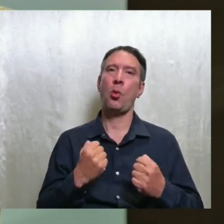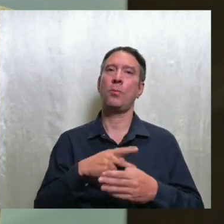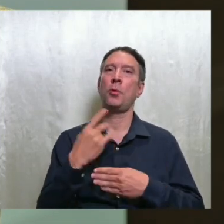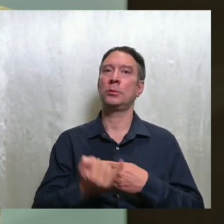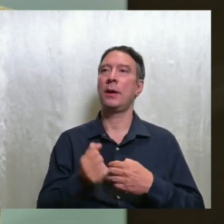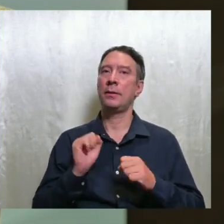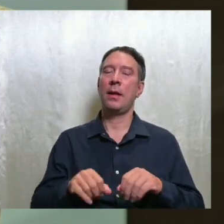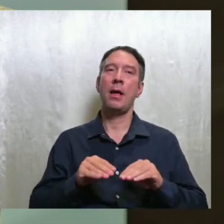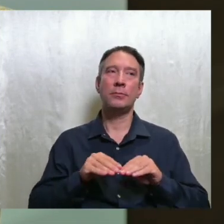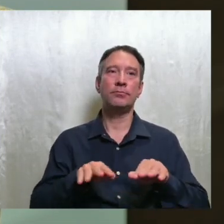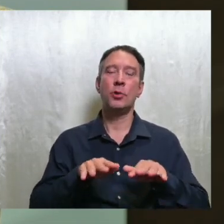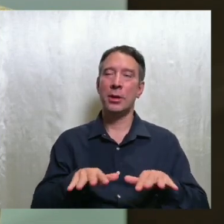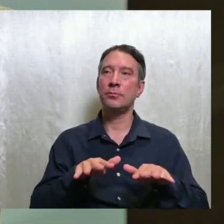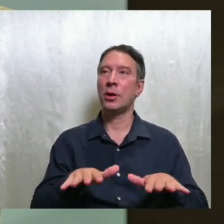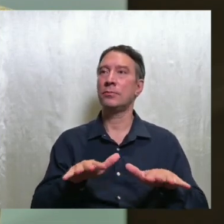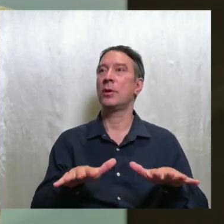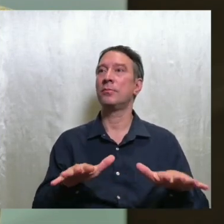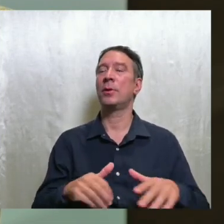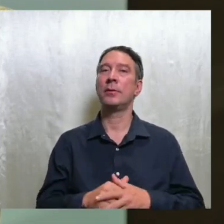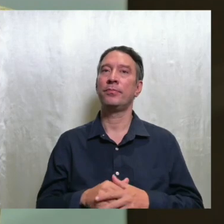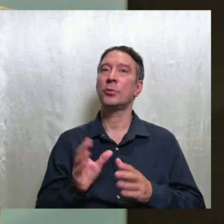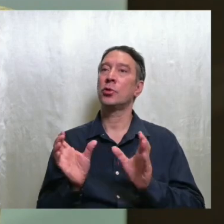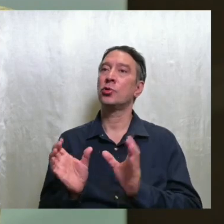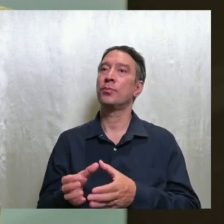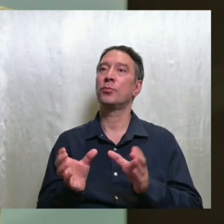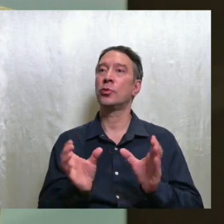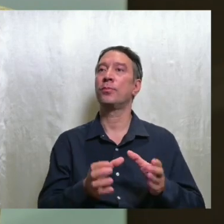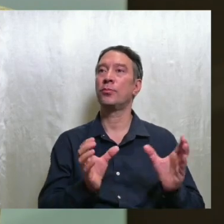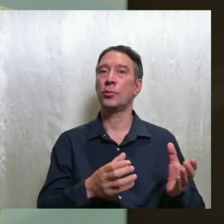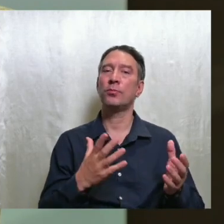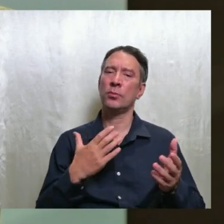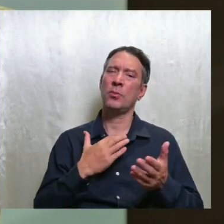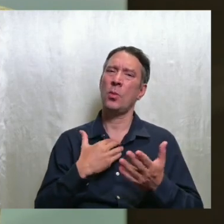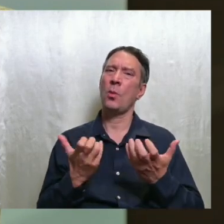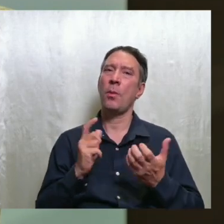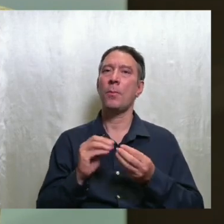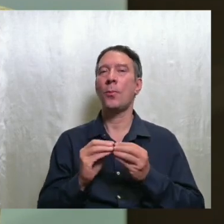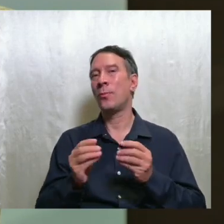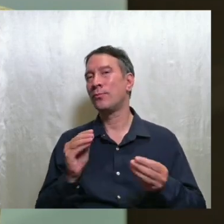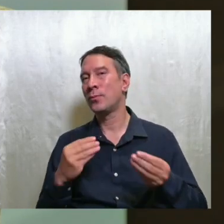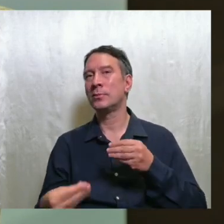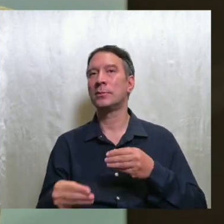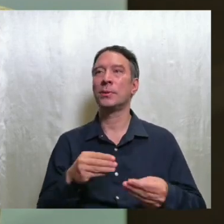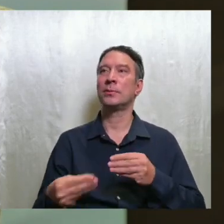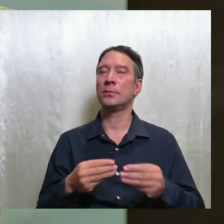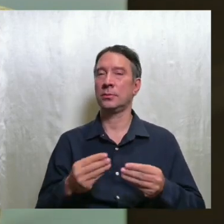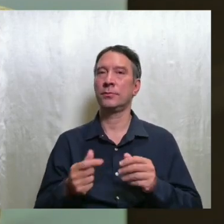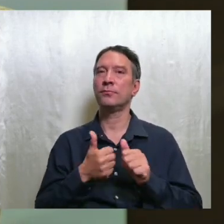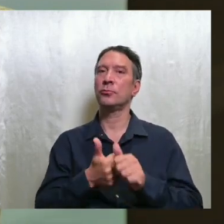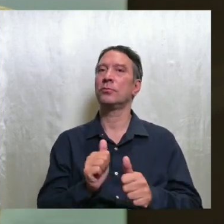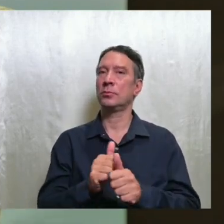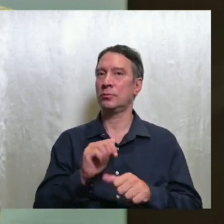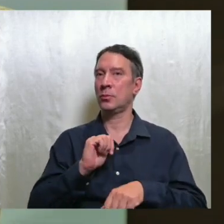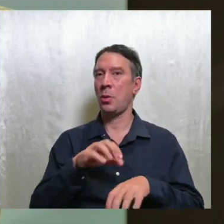flexible because it provides the foundational level skills that you might need, but beyond that, if you want them to become